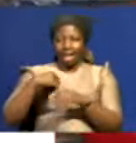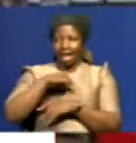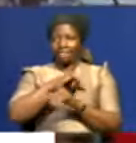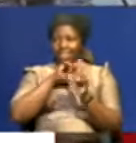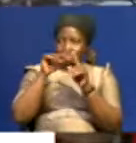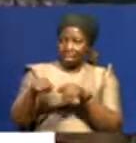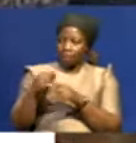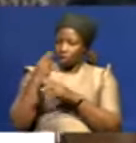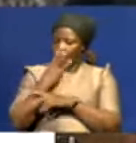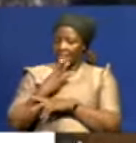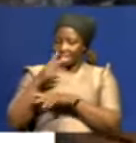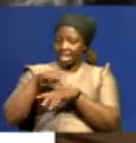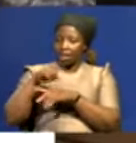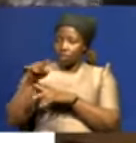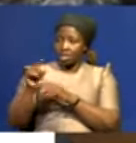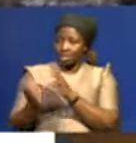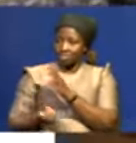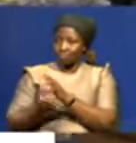up.